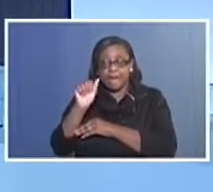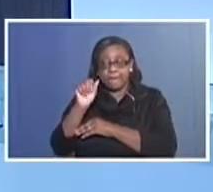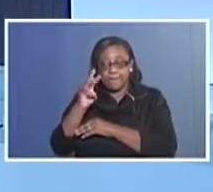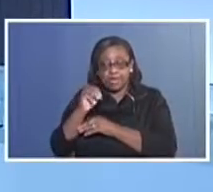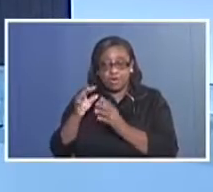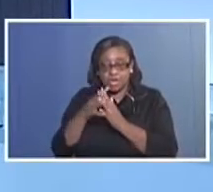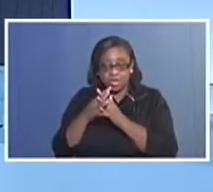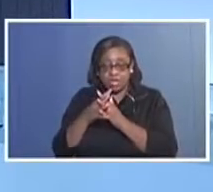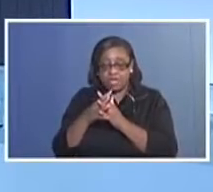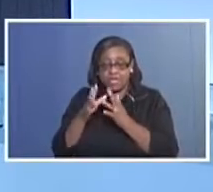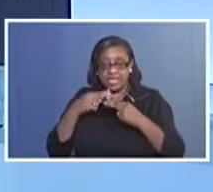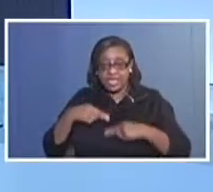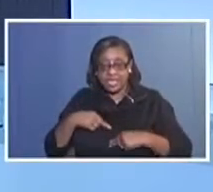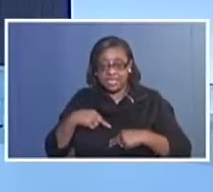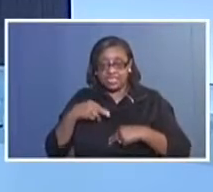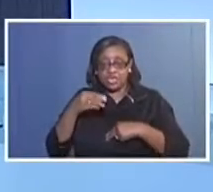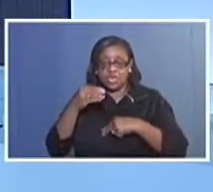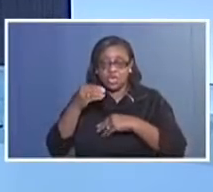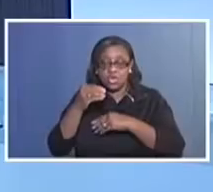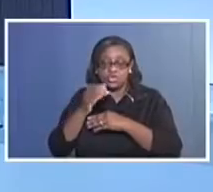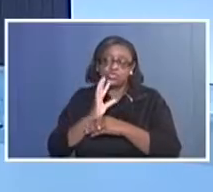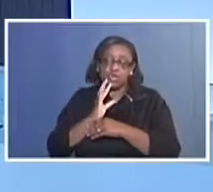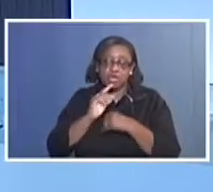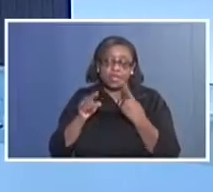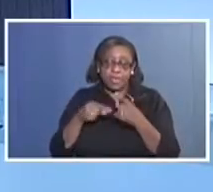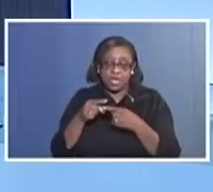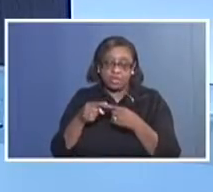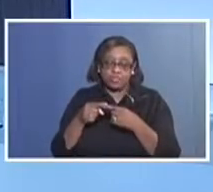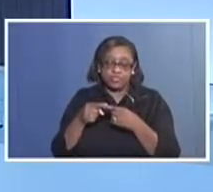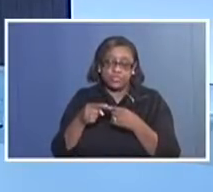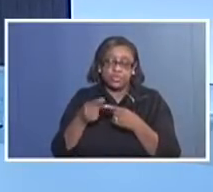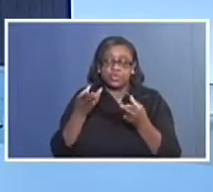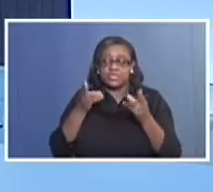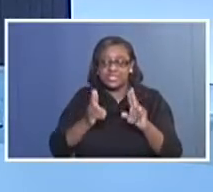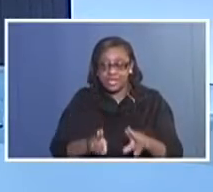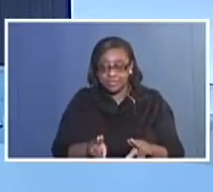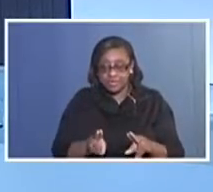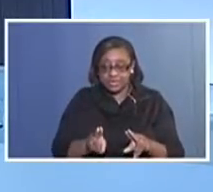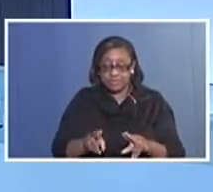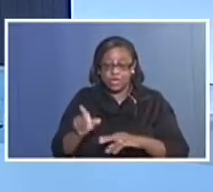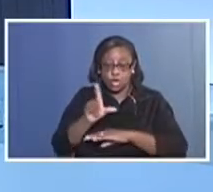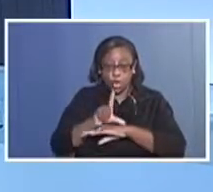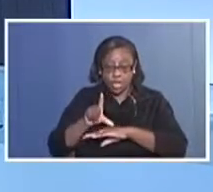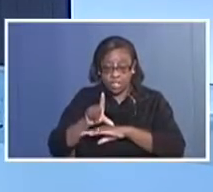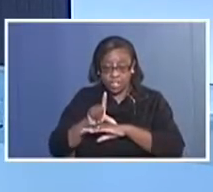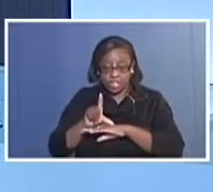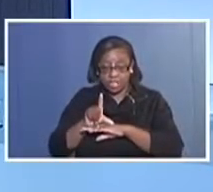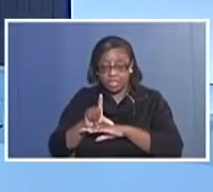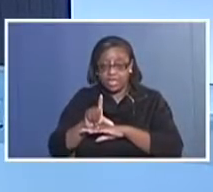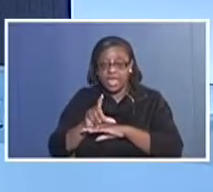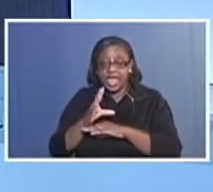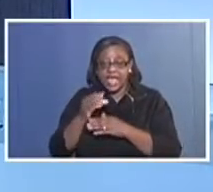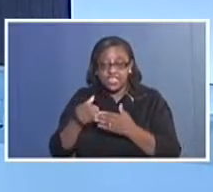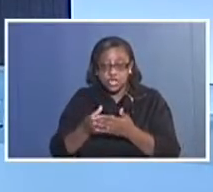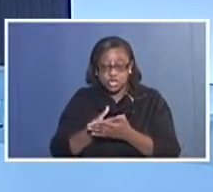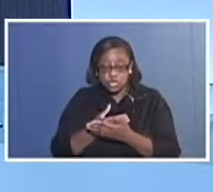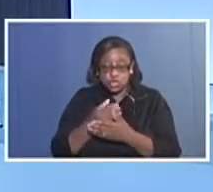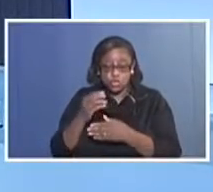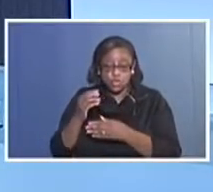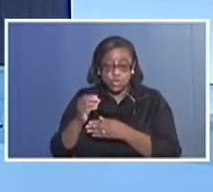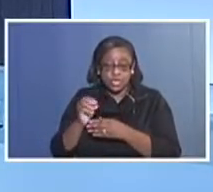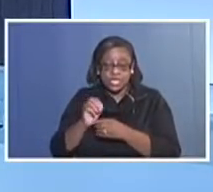of the COVID-19 pandemic pretty much mirroring what is happening on the local scene. And that's that new infections